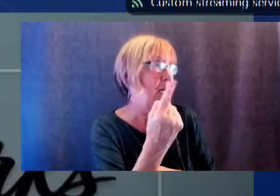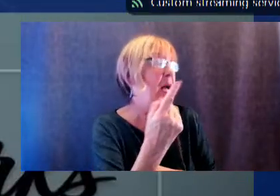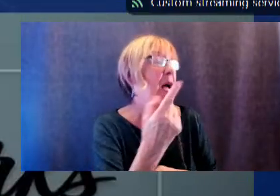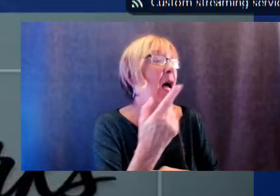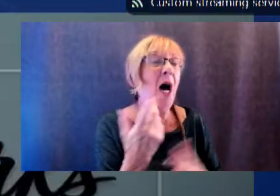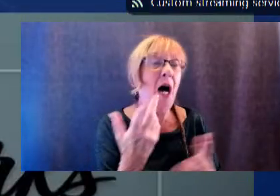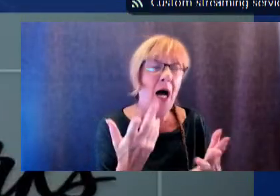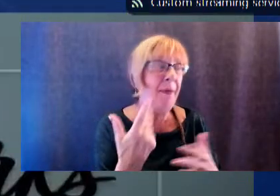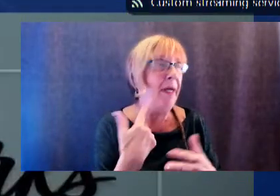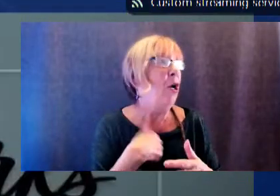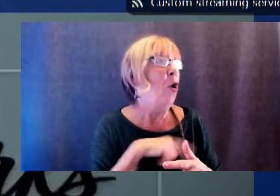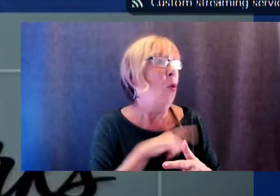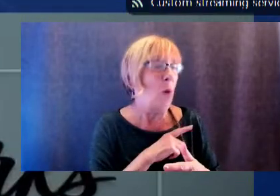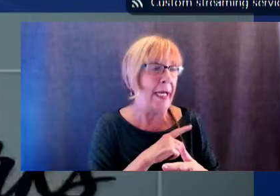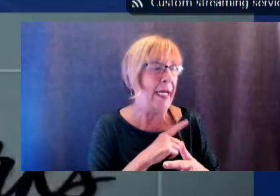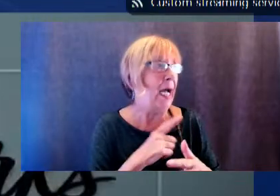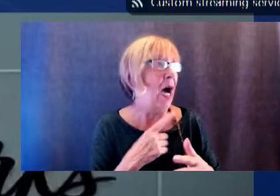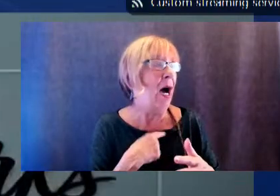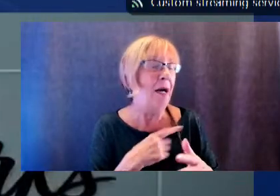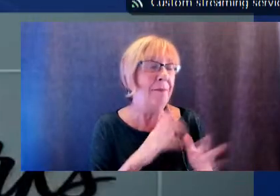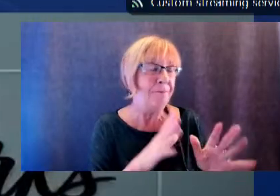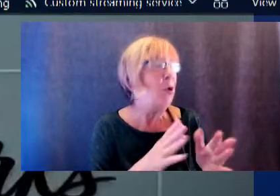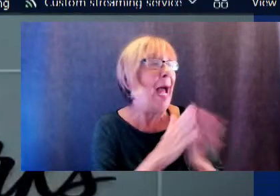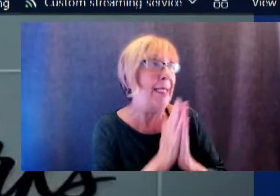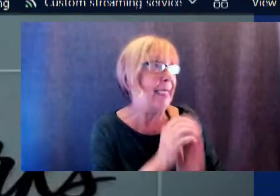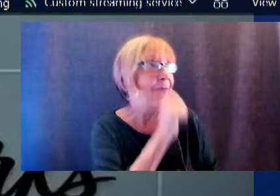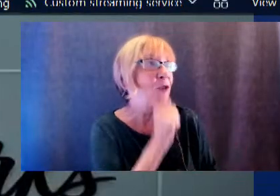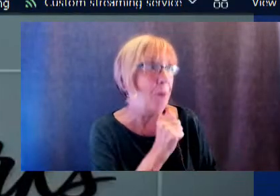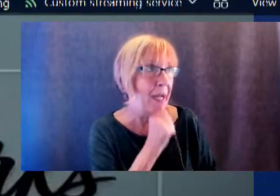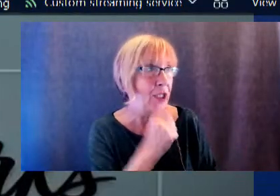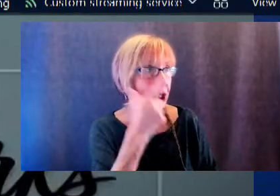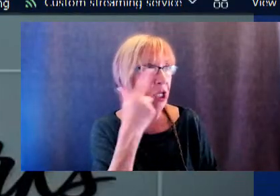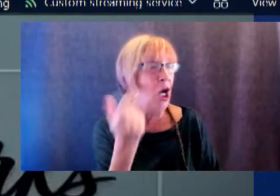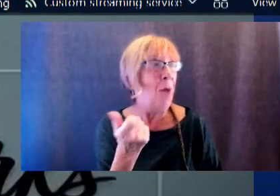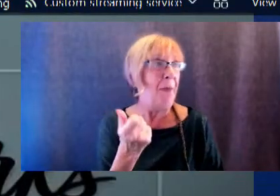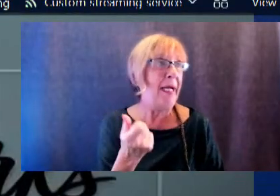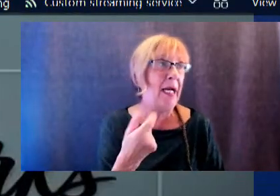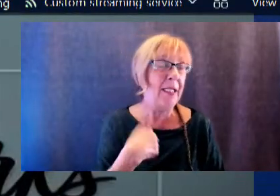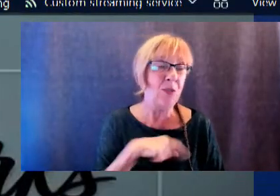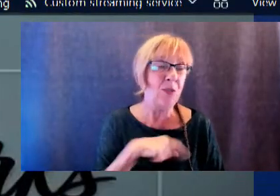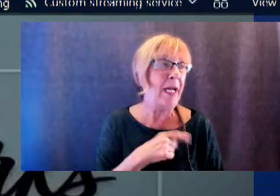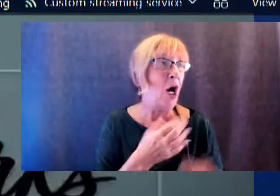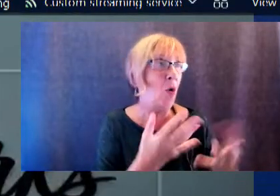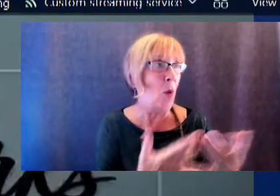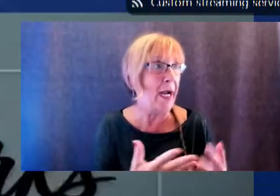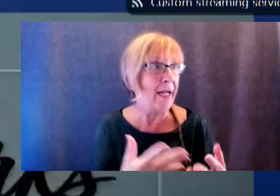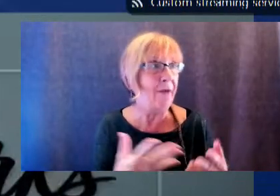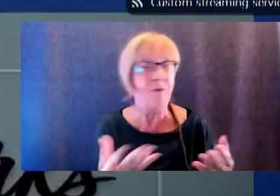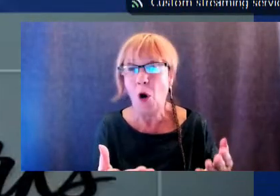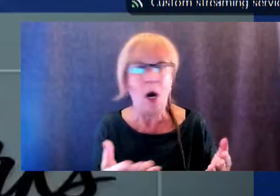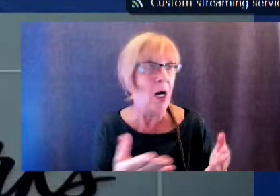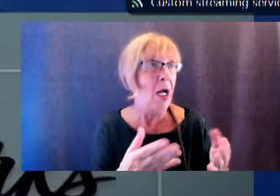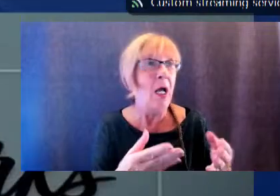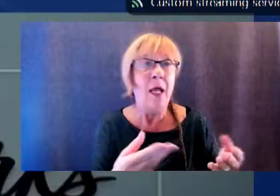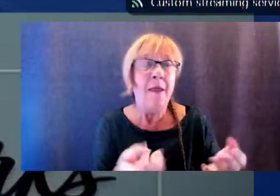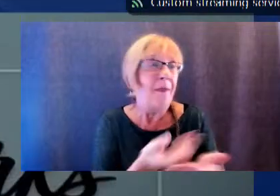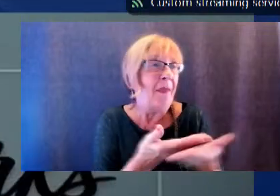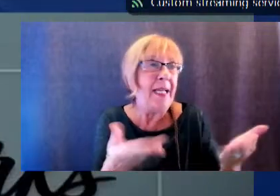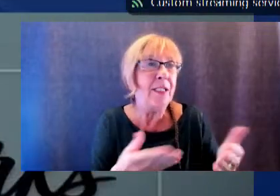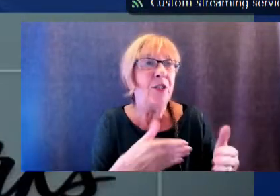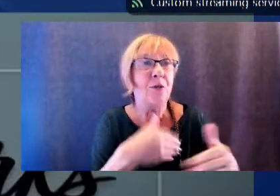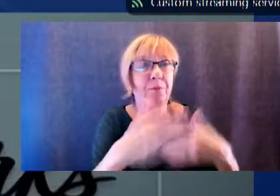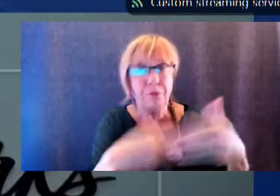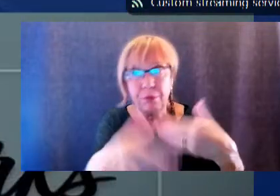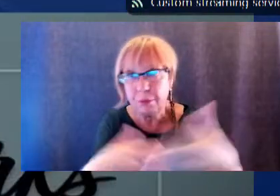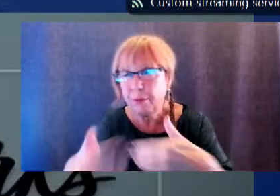while we work through making sure that all other permitting departments do receive those from planning. We're working out the details to make sure that we have the properties flagged